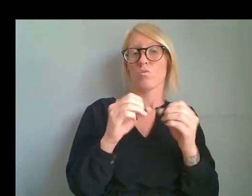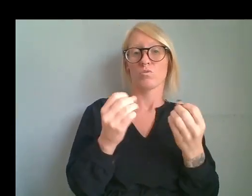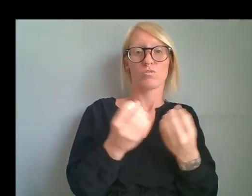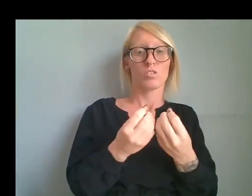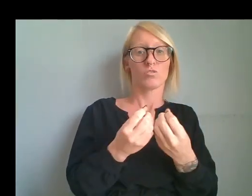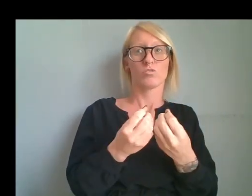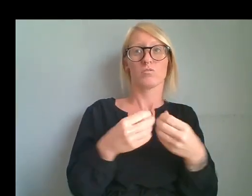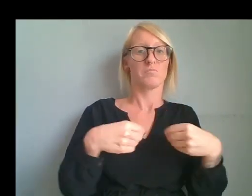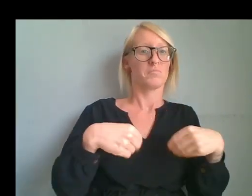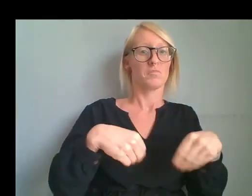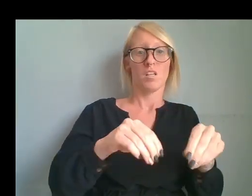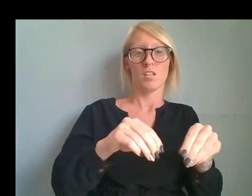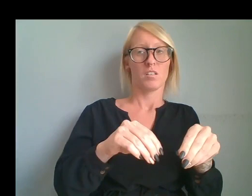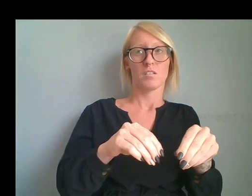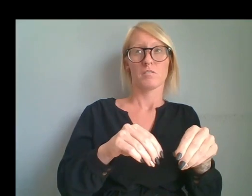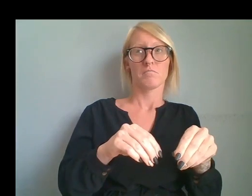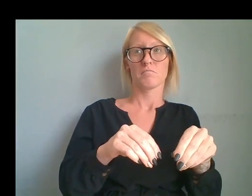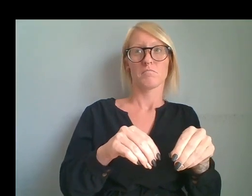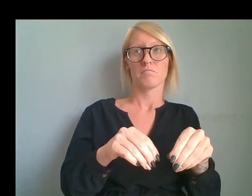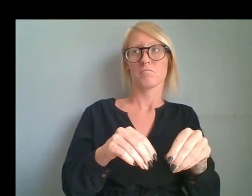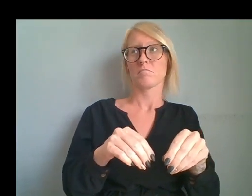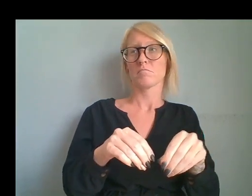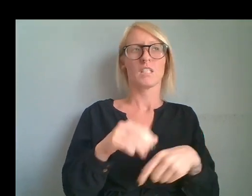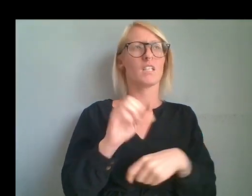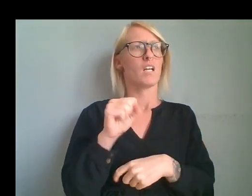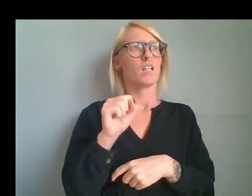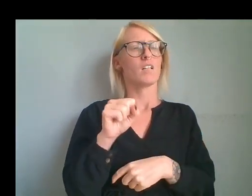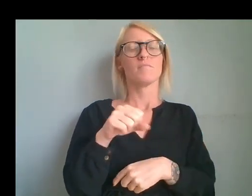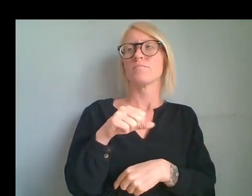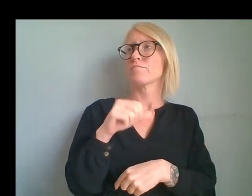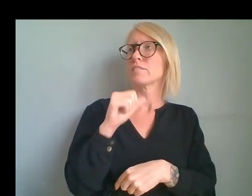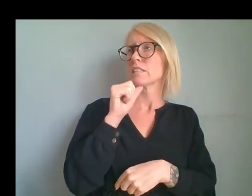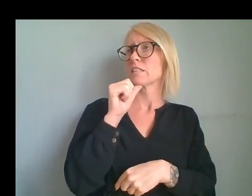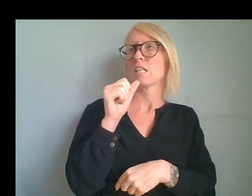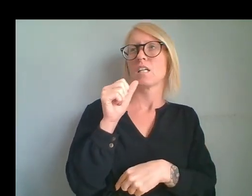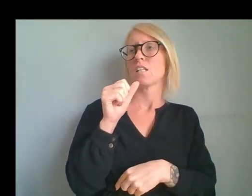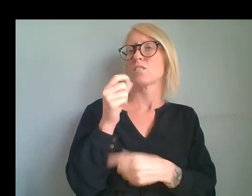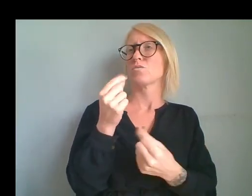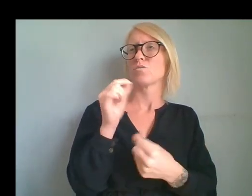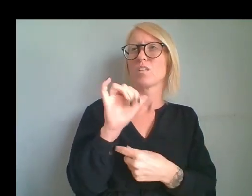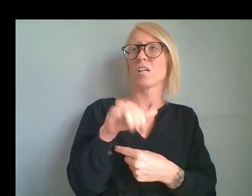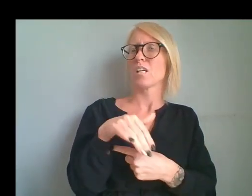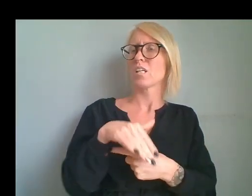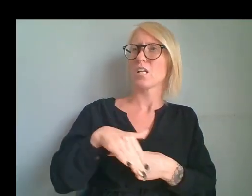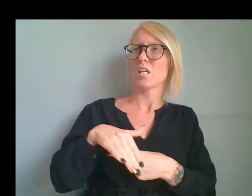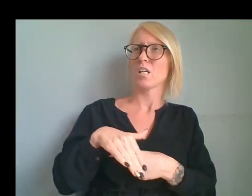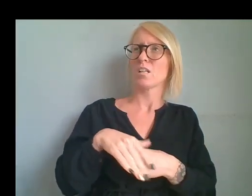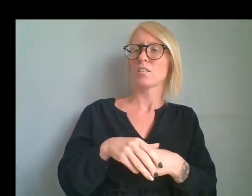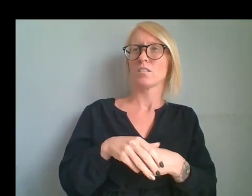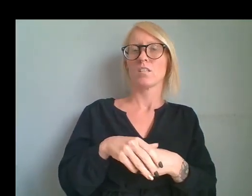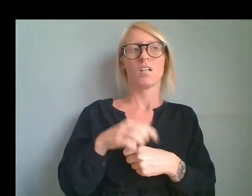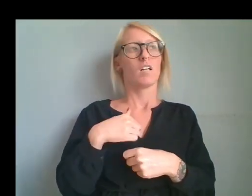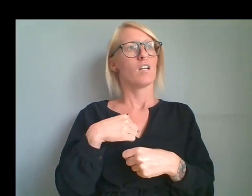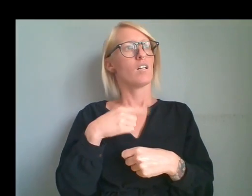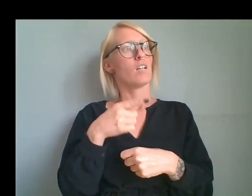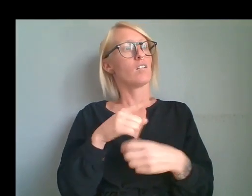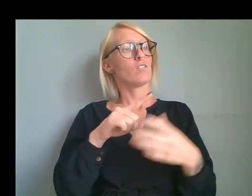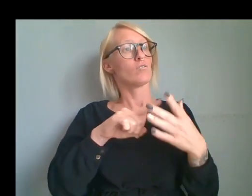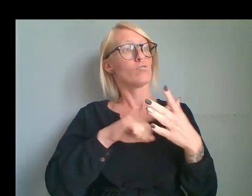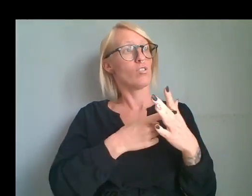right. I haven't done anything like that. Has anyone else? Birthright just started with